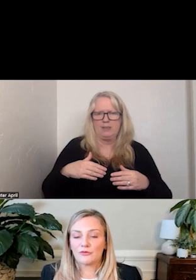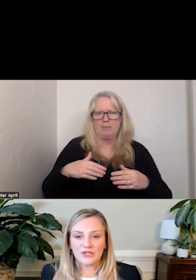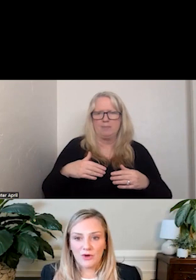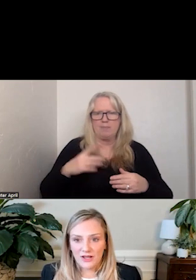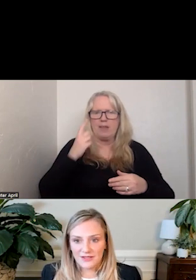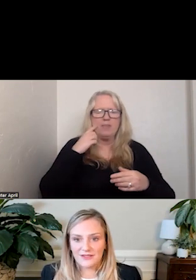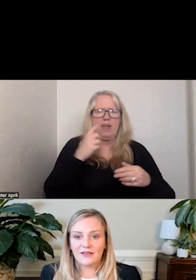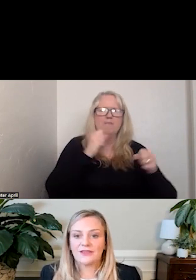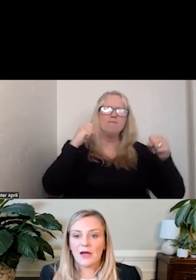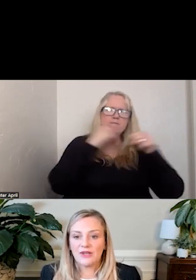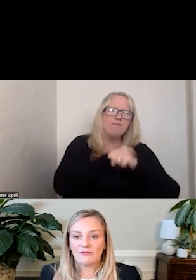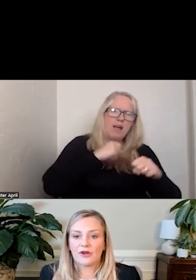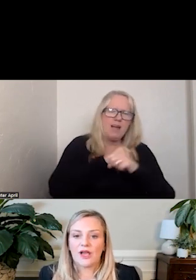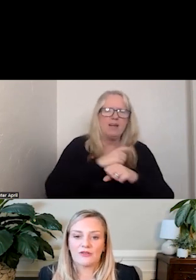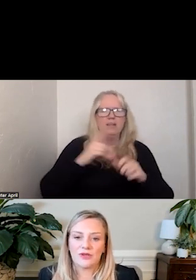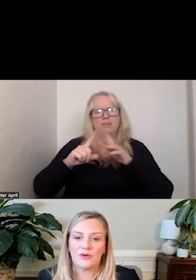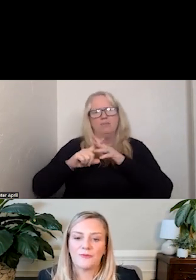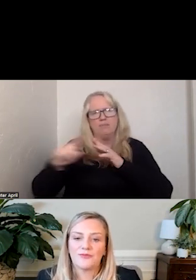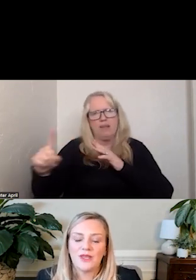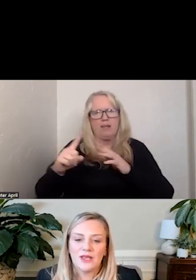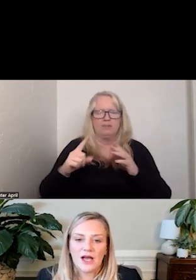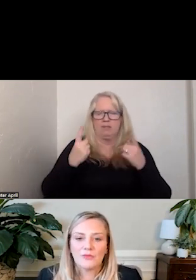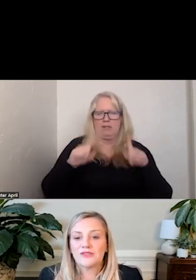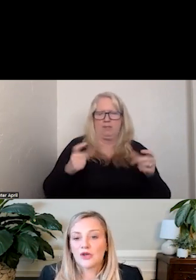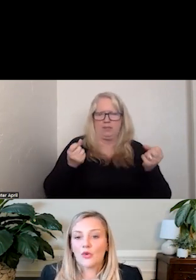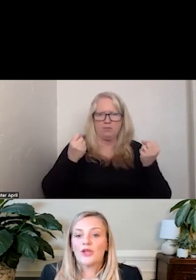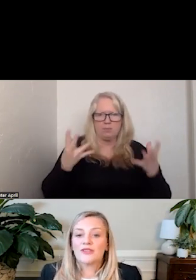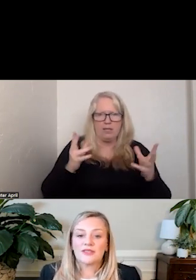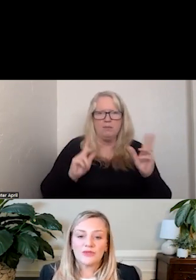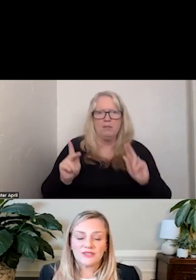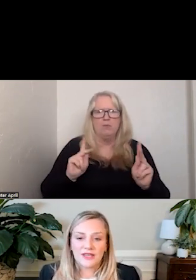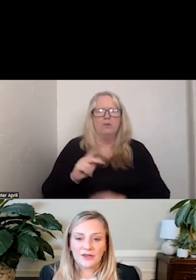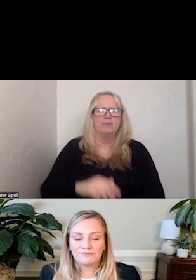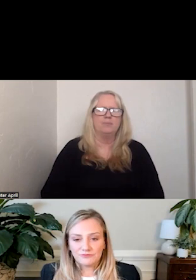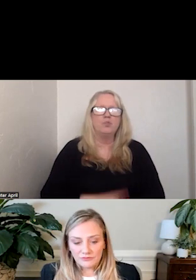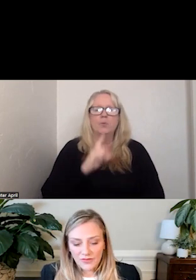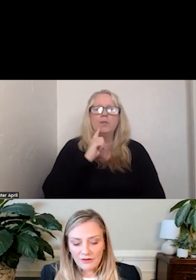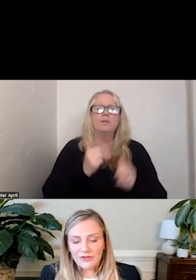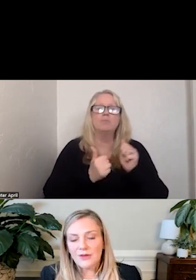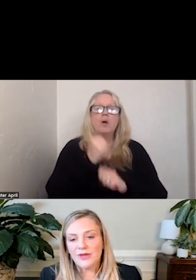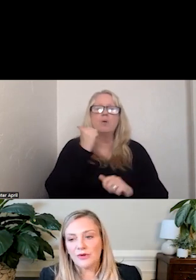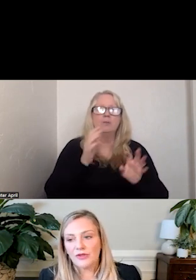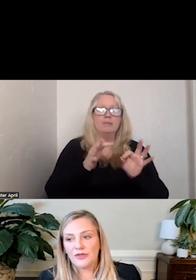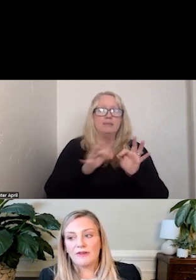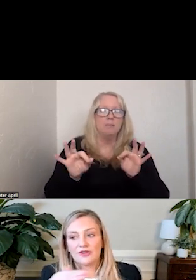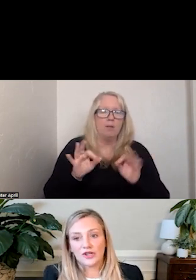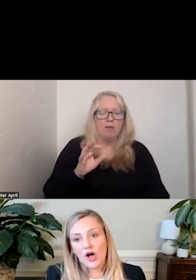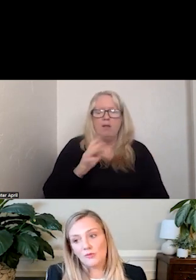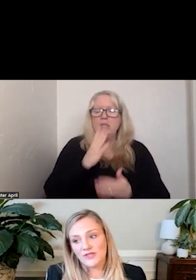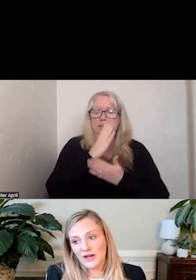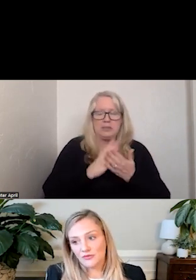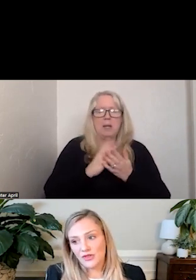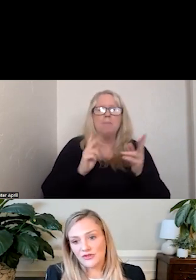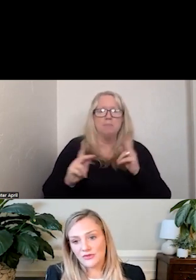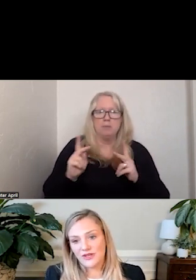fight or flight response that's happening for a lot of people. And so the simplest thing, for some people, they've actually